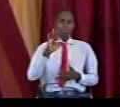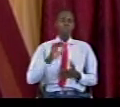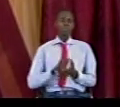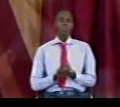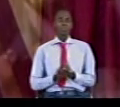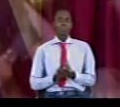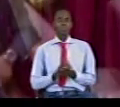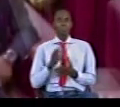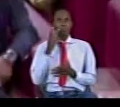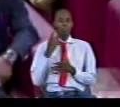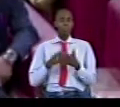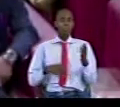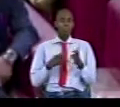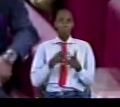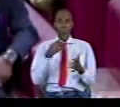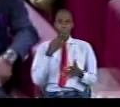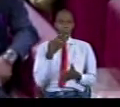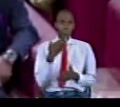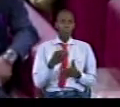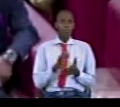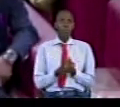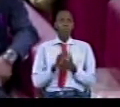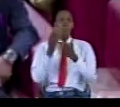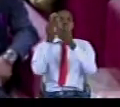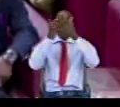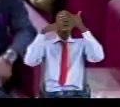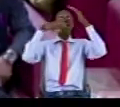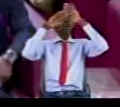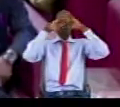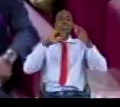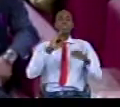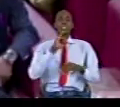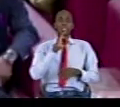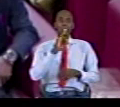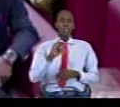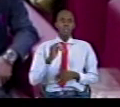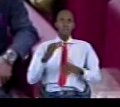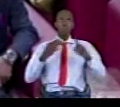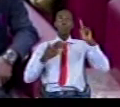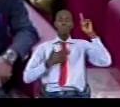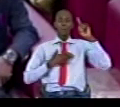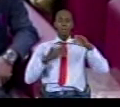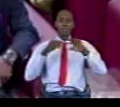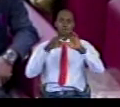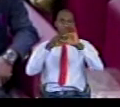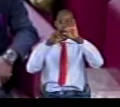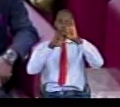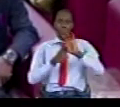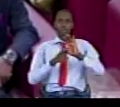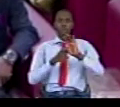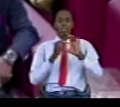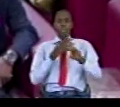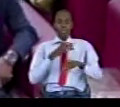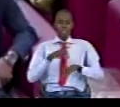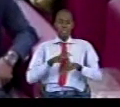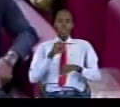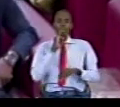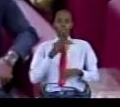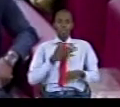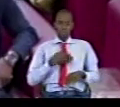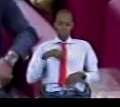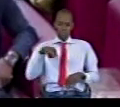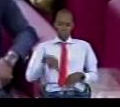says. Heaven is my throne, and the earth is my footstool. What house will